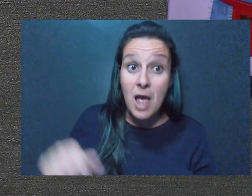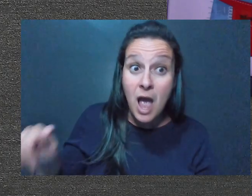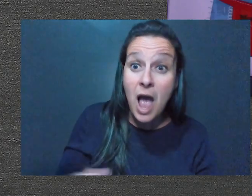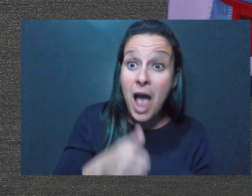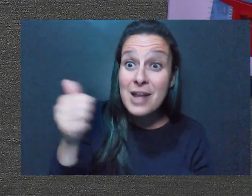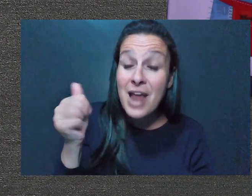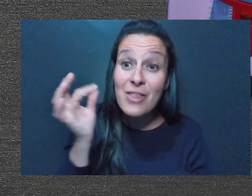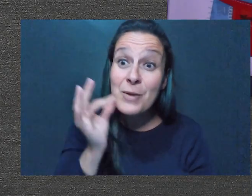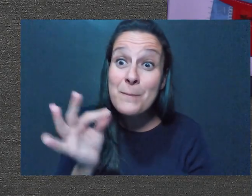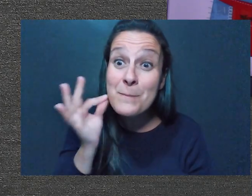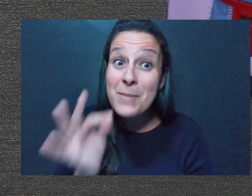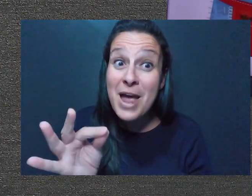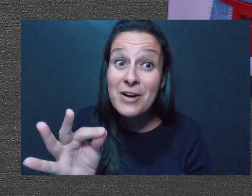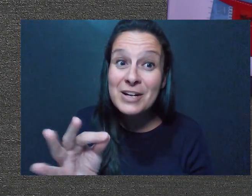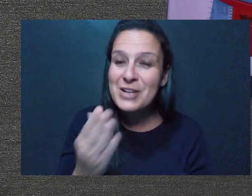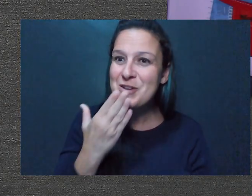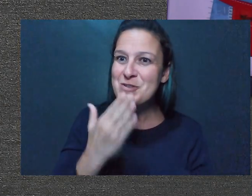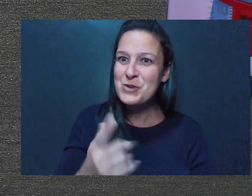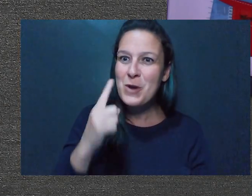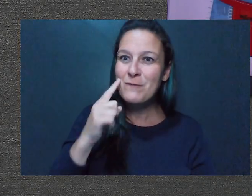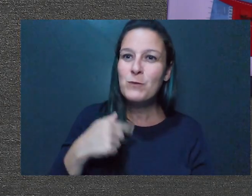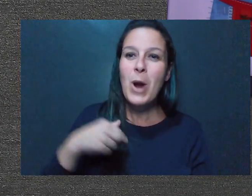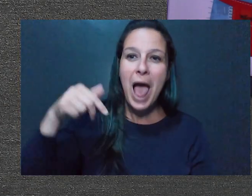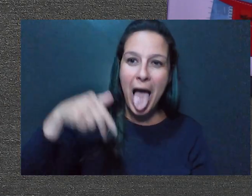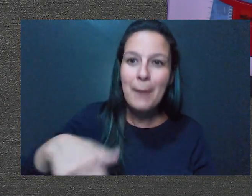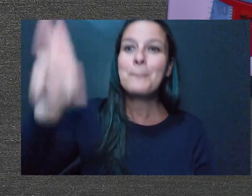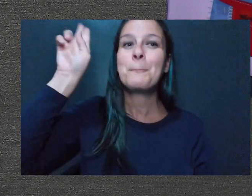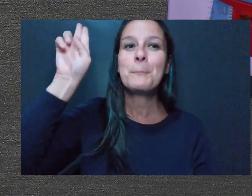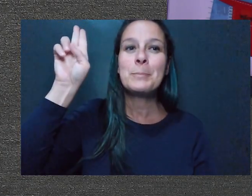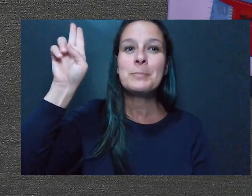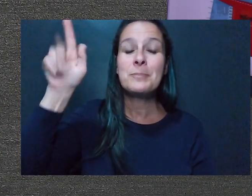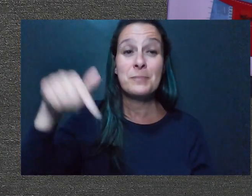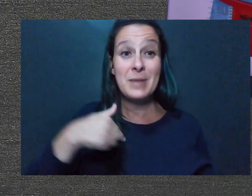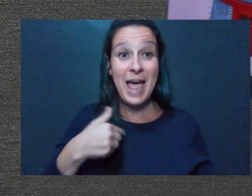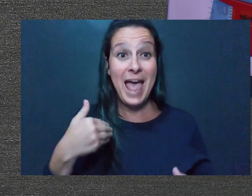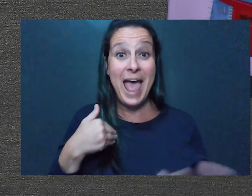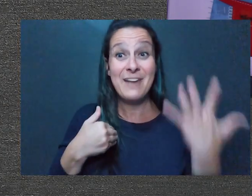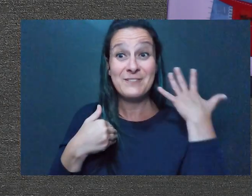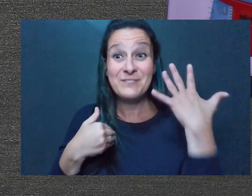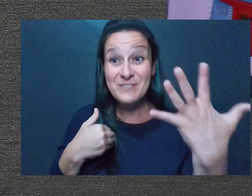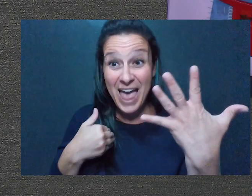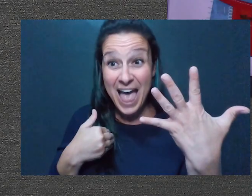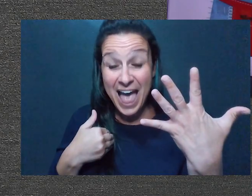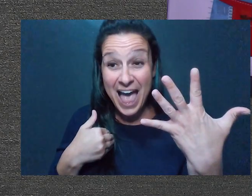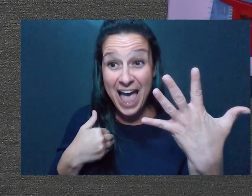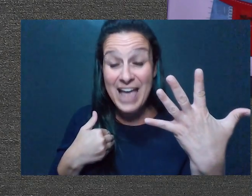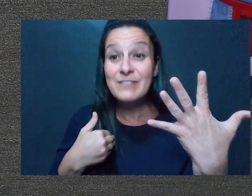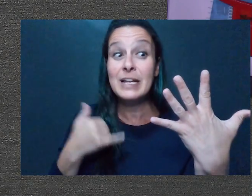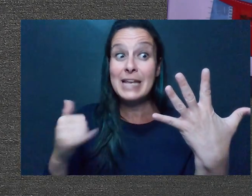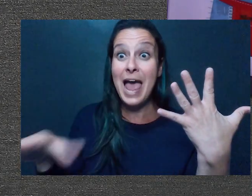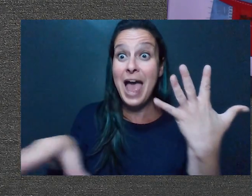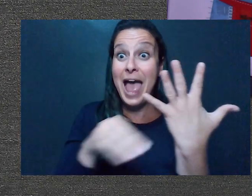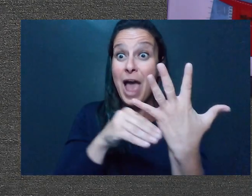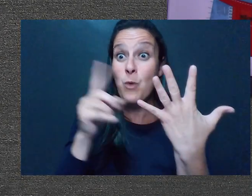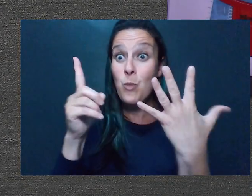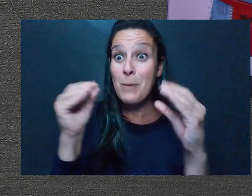Another berry, good for licks. I had 5. Now I have